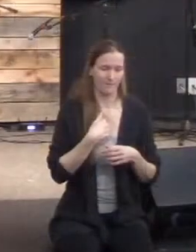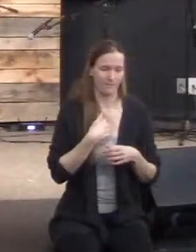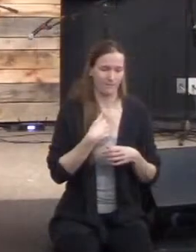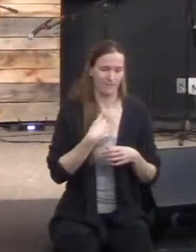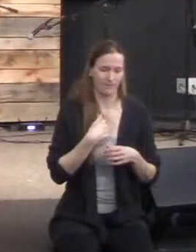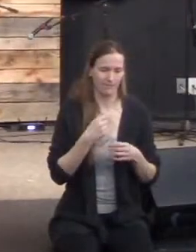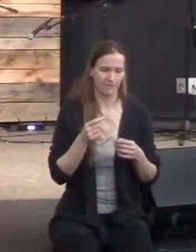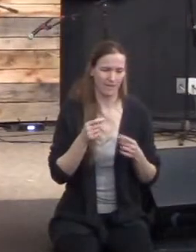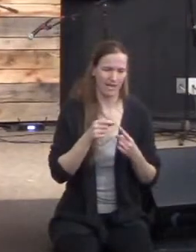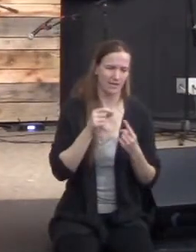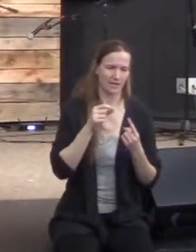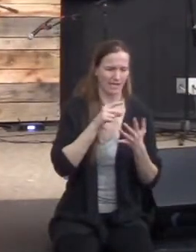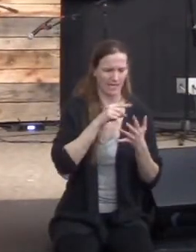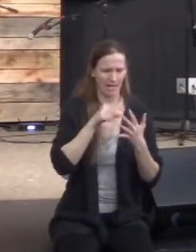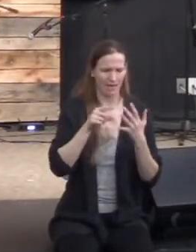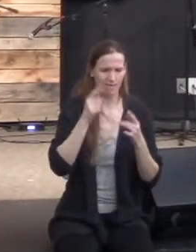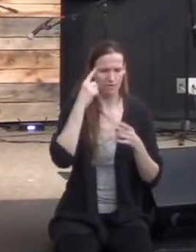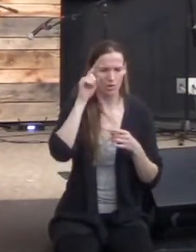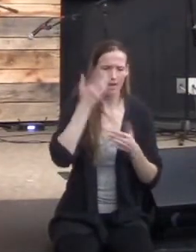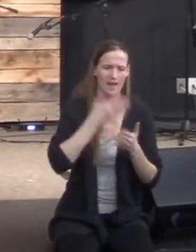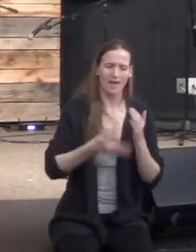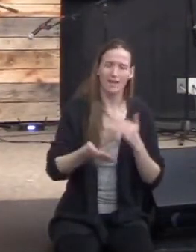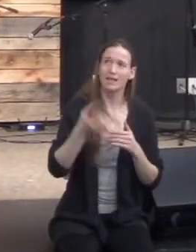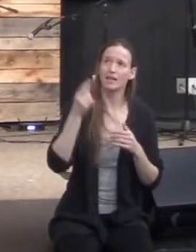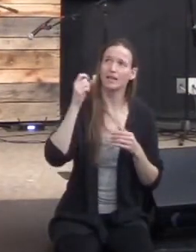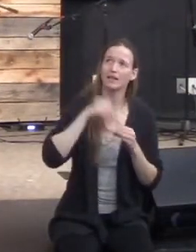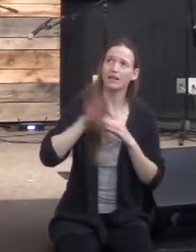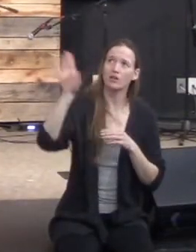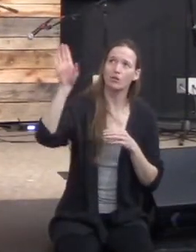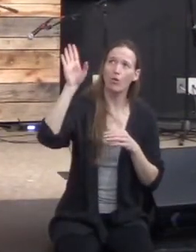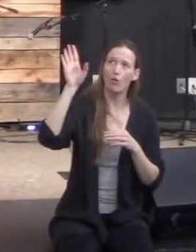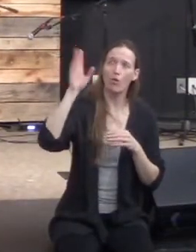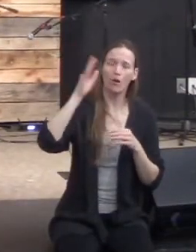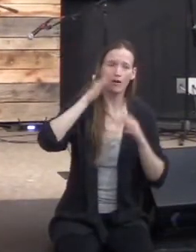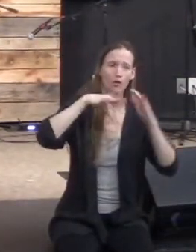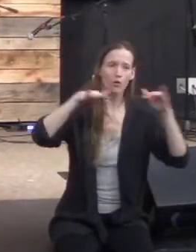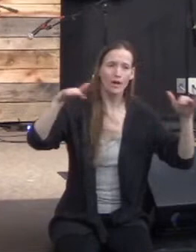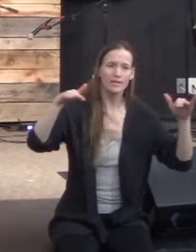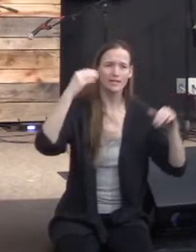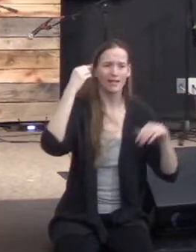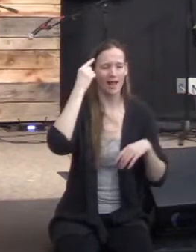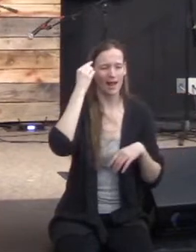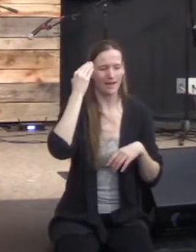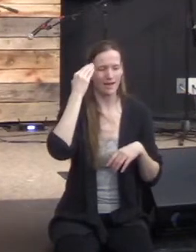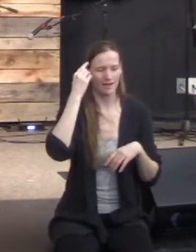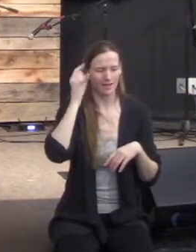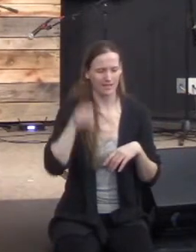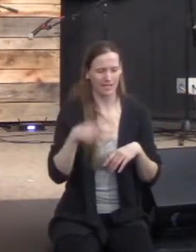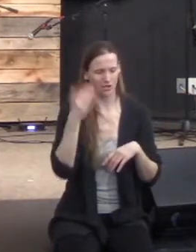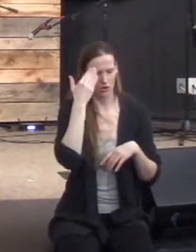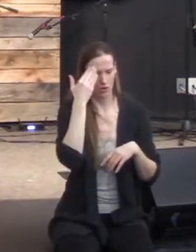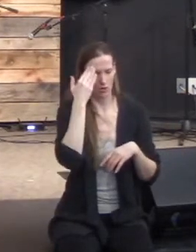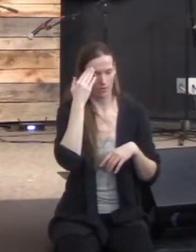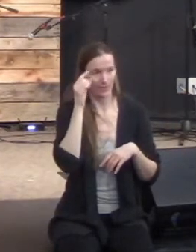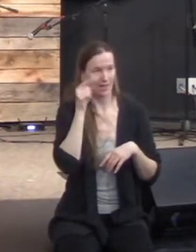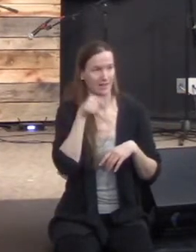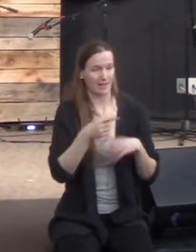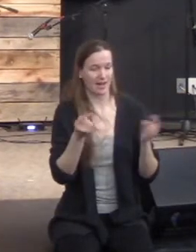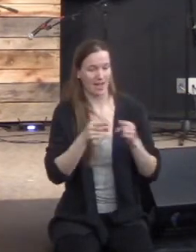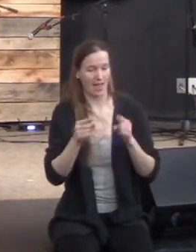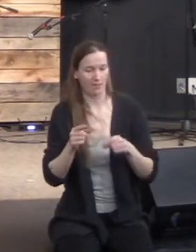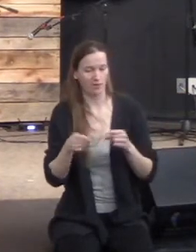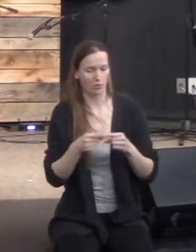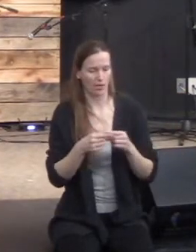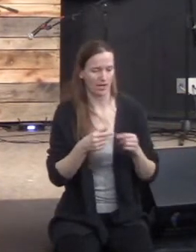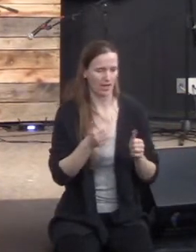in your horizon? God, I need to know. See, those things happen when you turn everything off and it's just you and